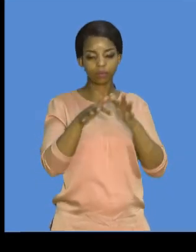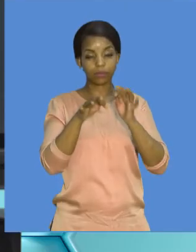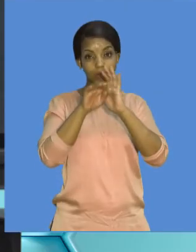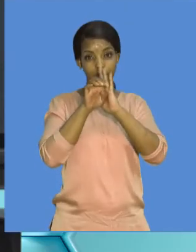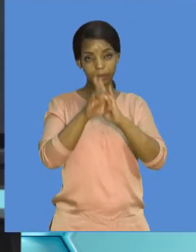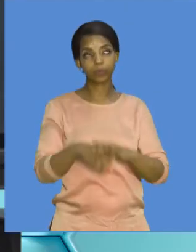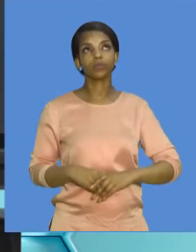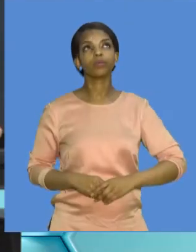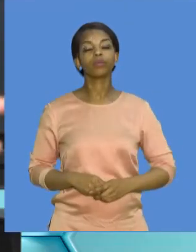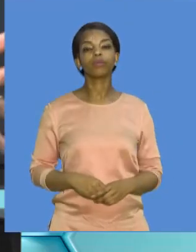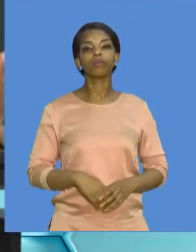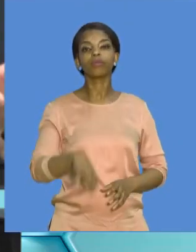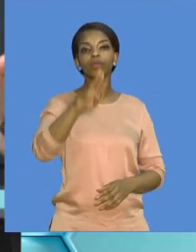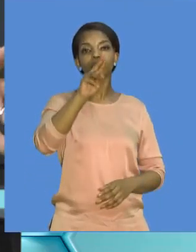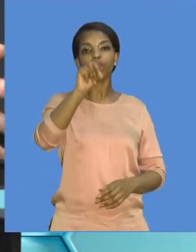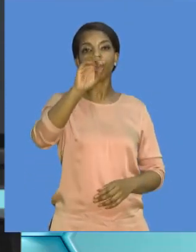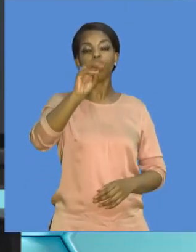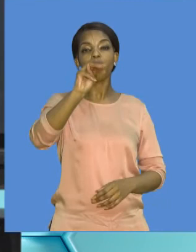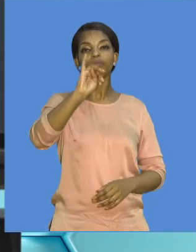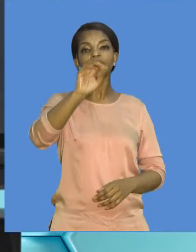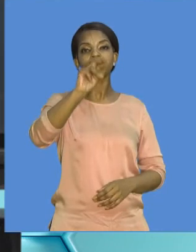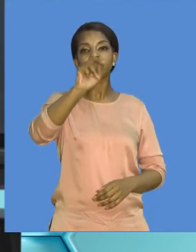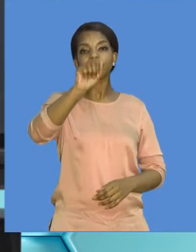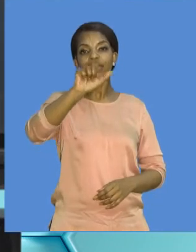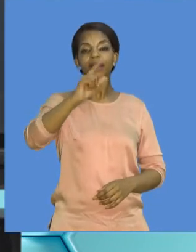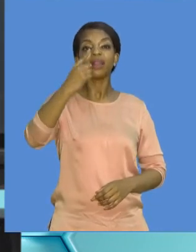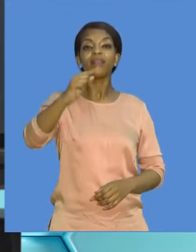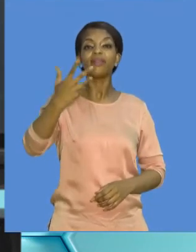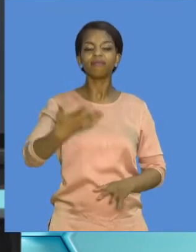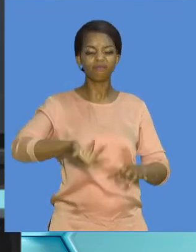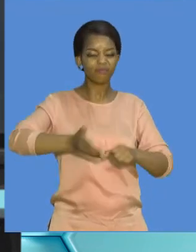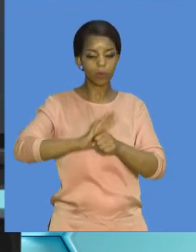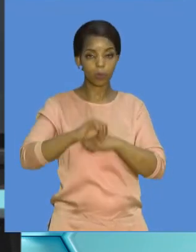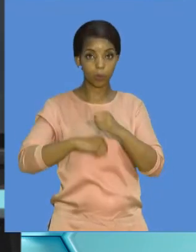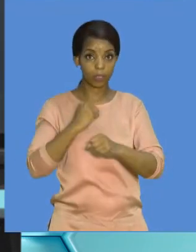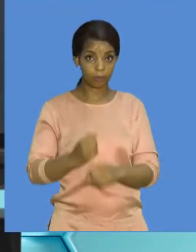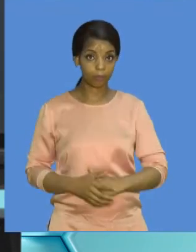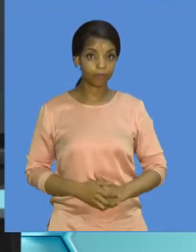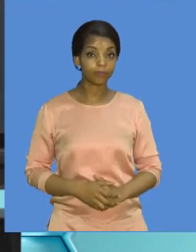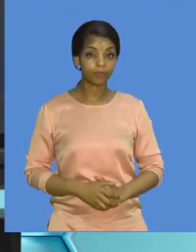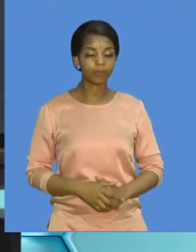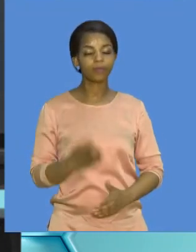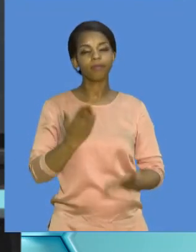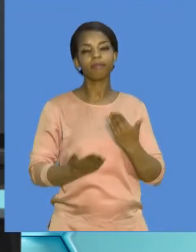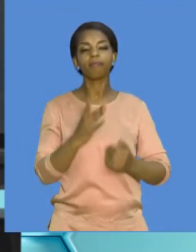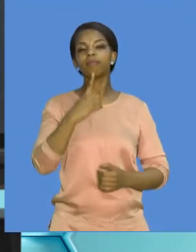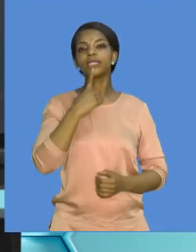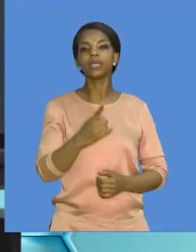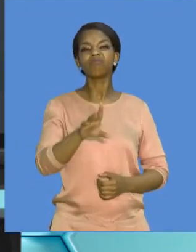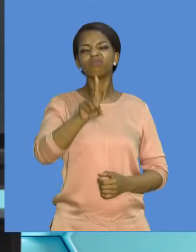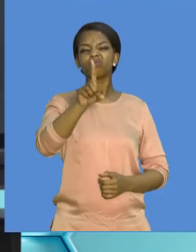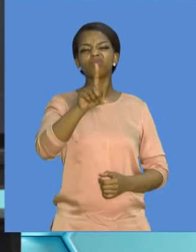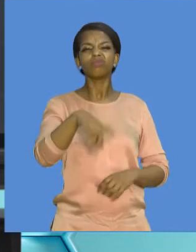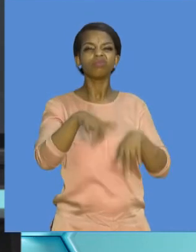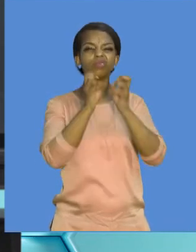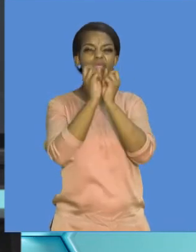be what you are given for the whole year, right? So if they say to you, we're giving you 12% per annum, that's